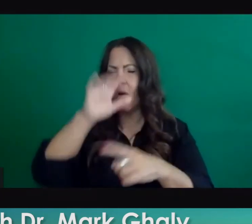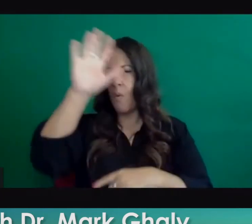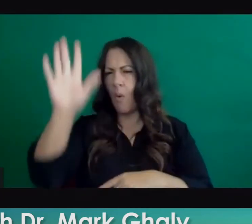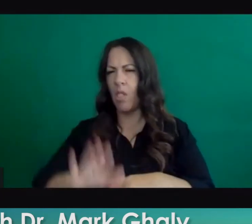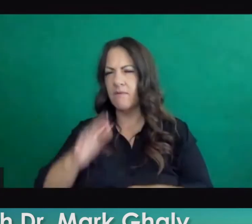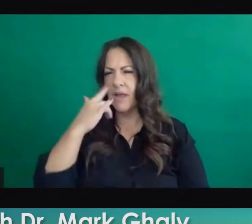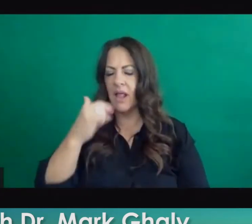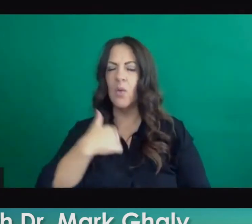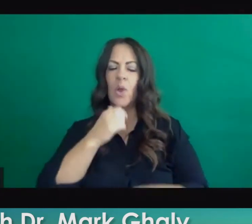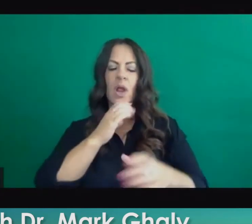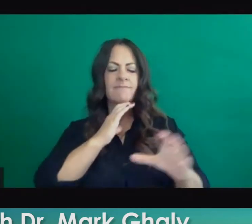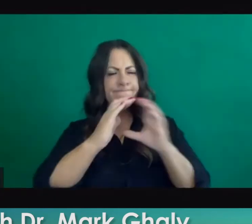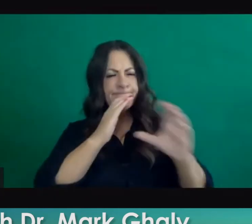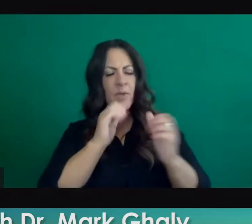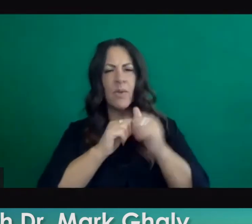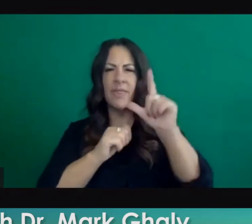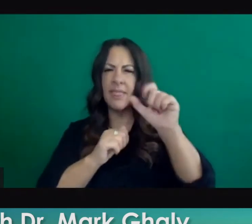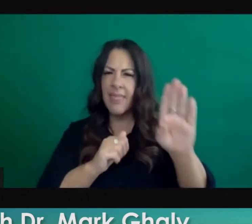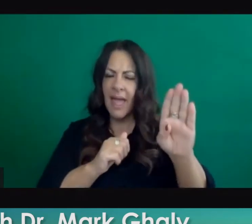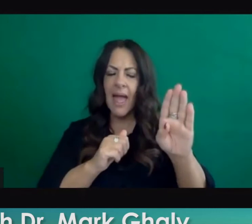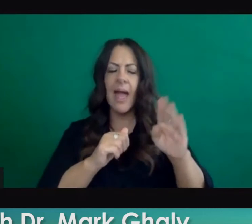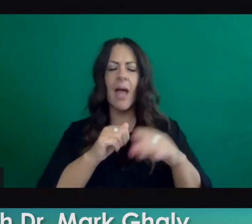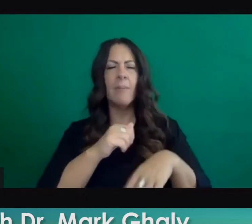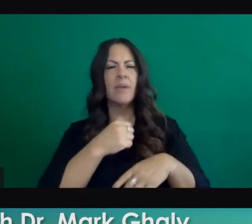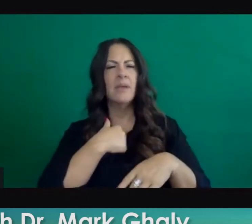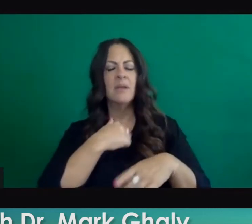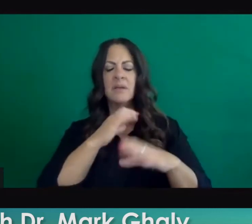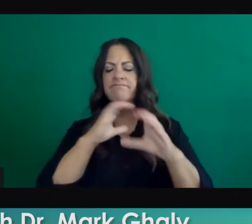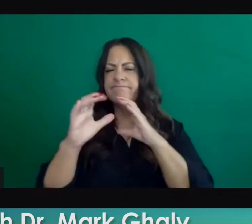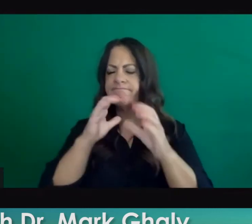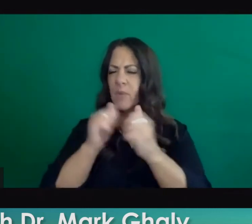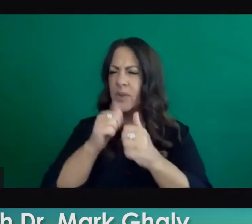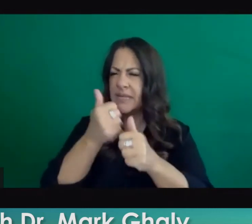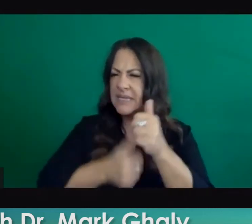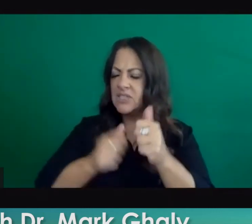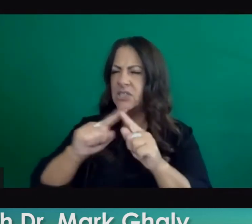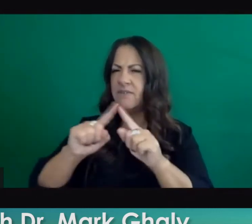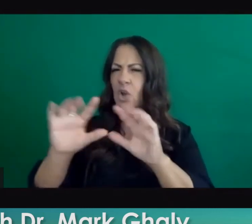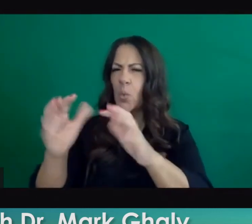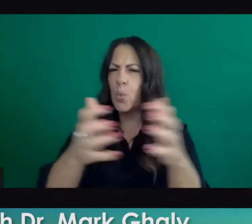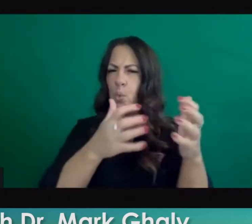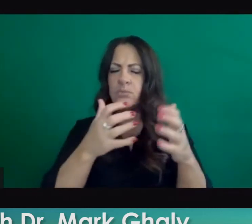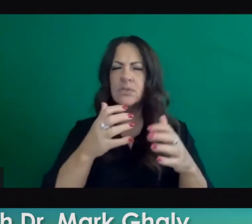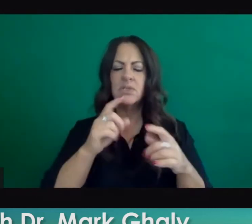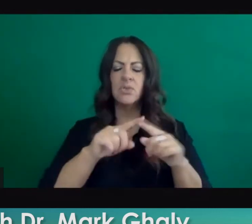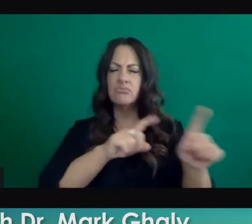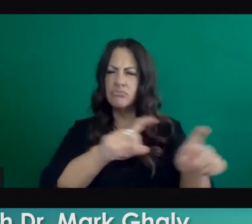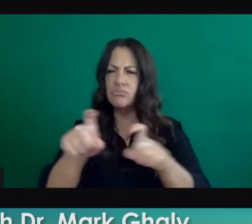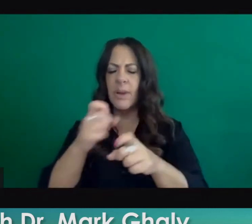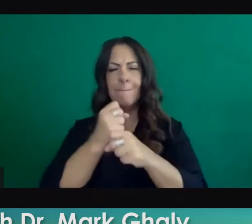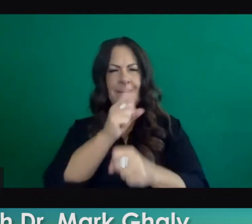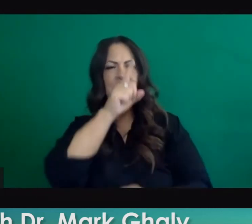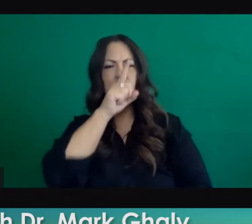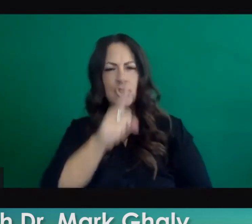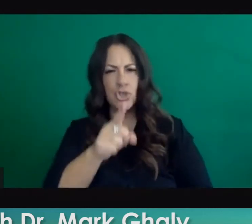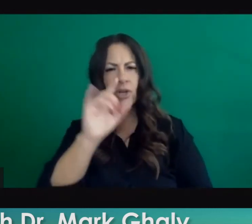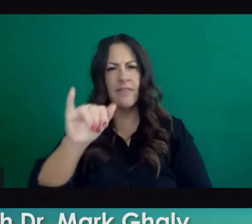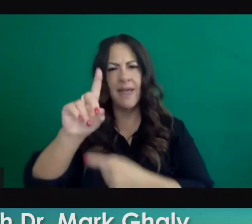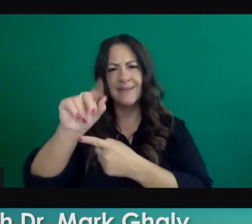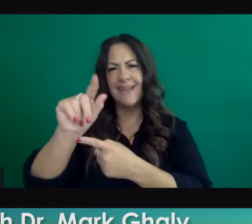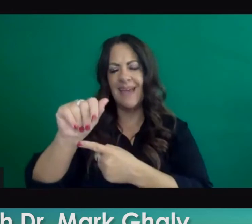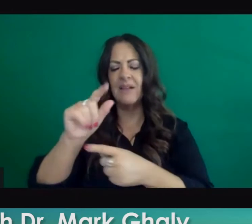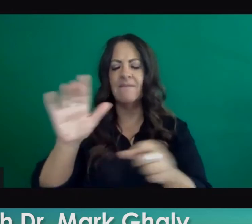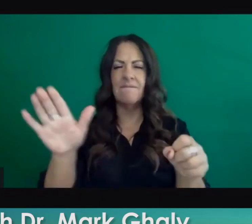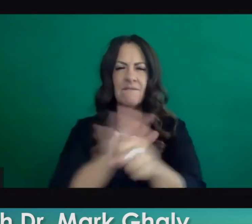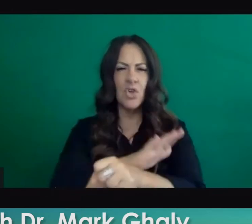providers, anyone collecting a test, any lab running a test with our counties to increase the availability of that data. A full third